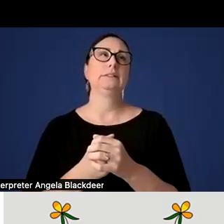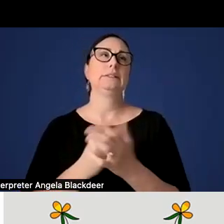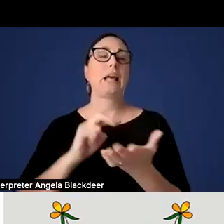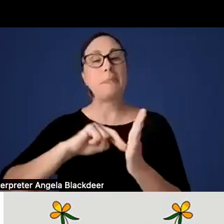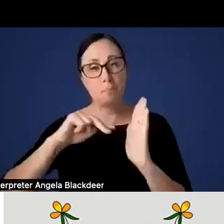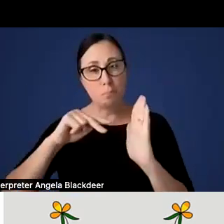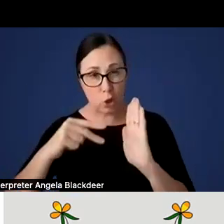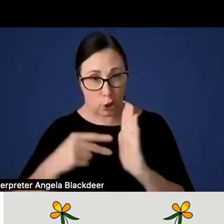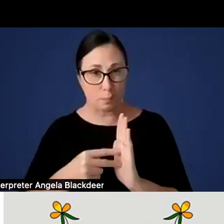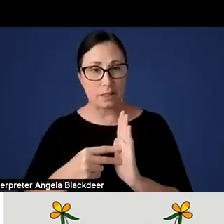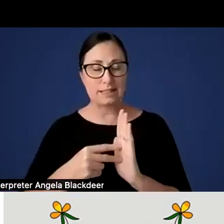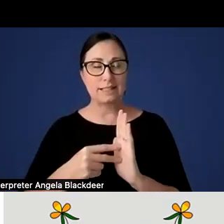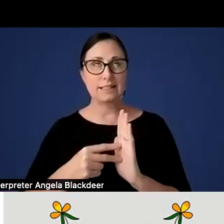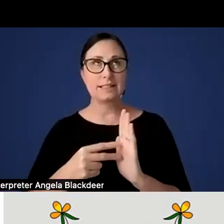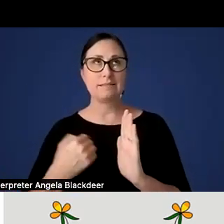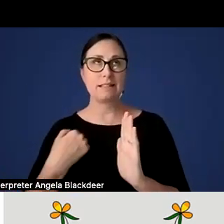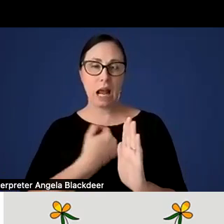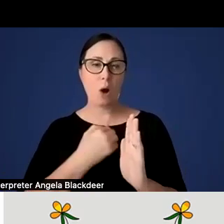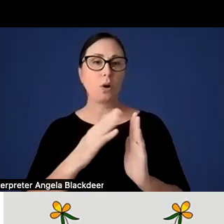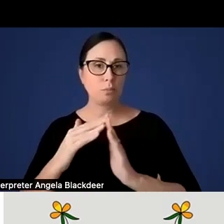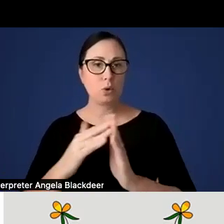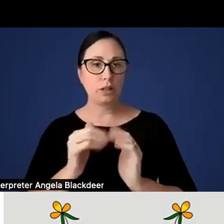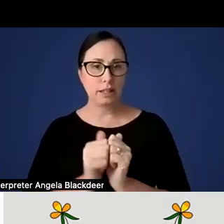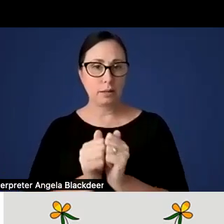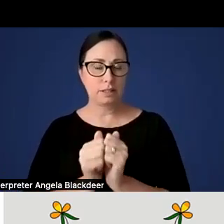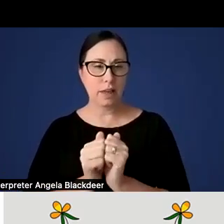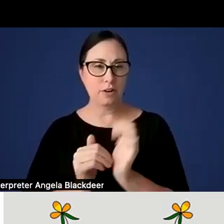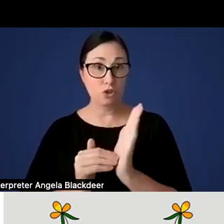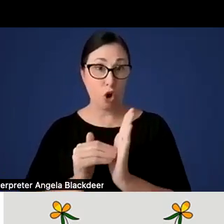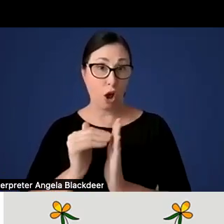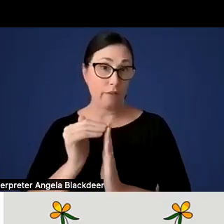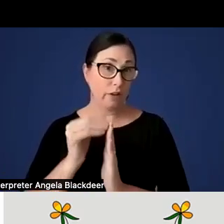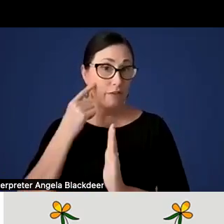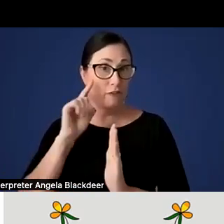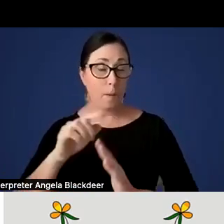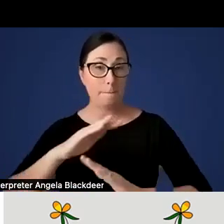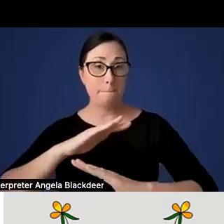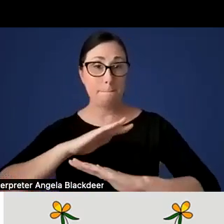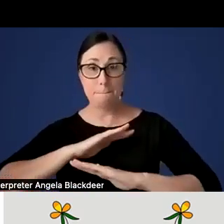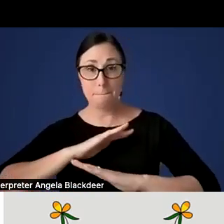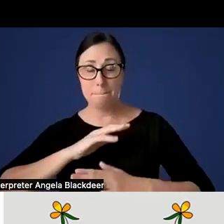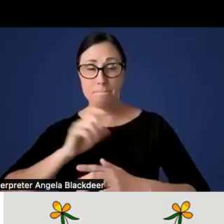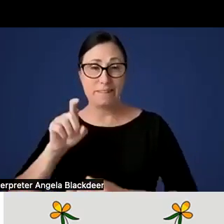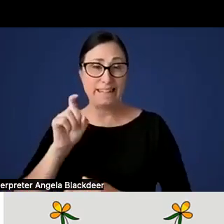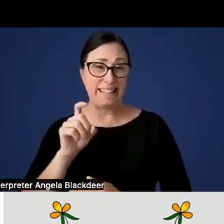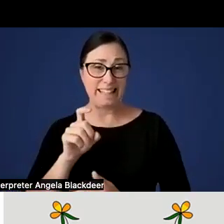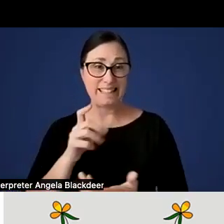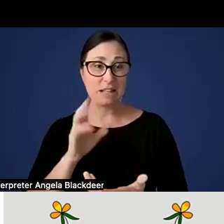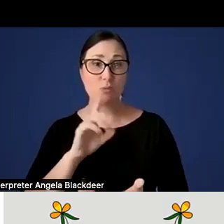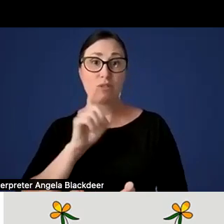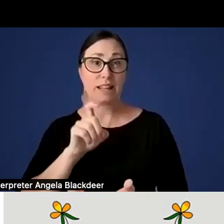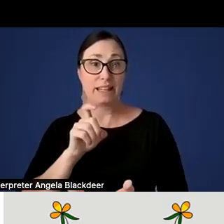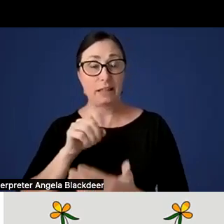which our communities come together. And it often is to meet basic needs, right? To come together to access medicine,